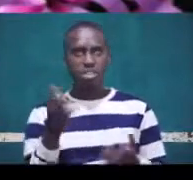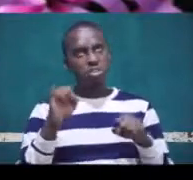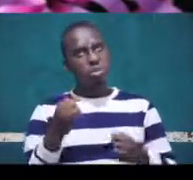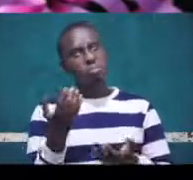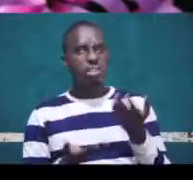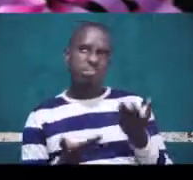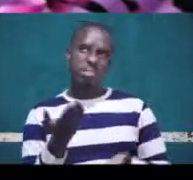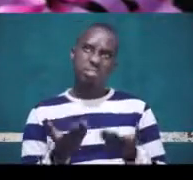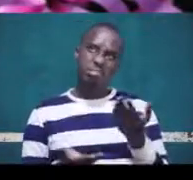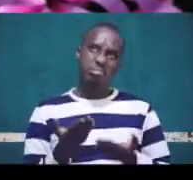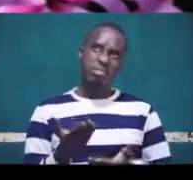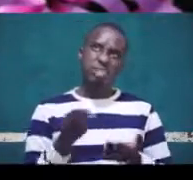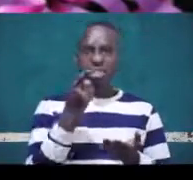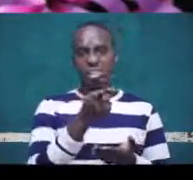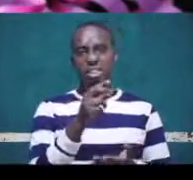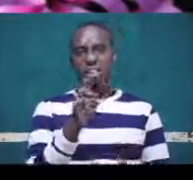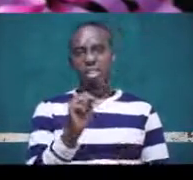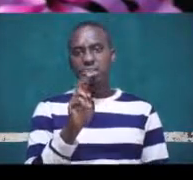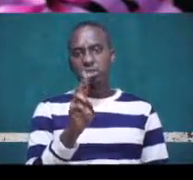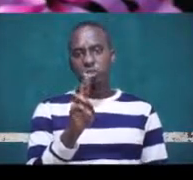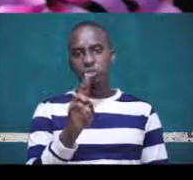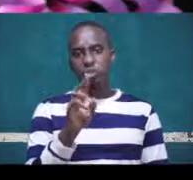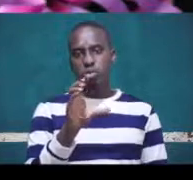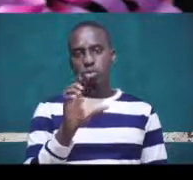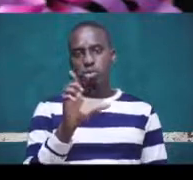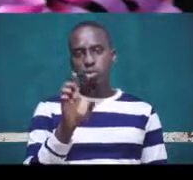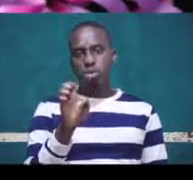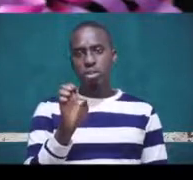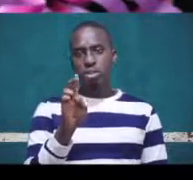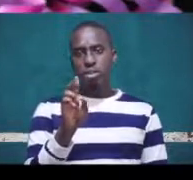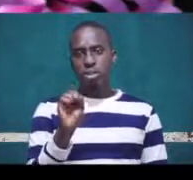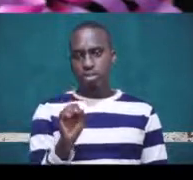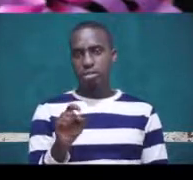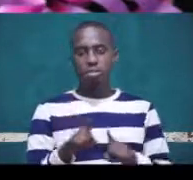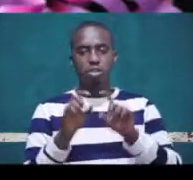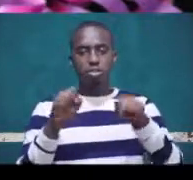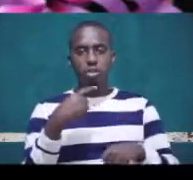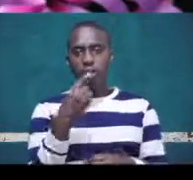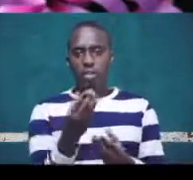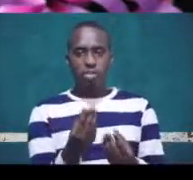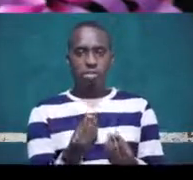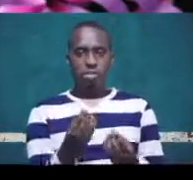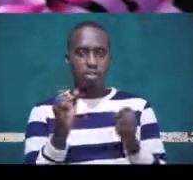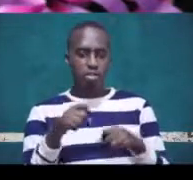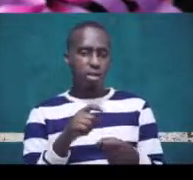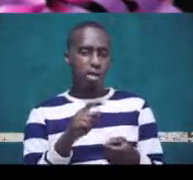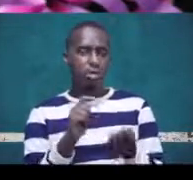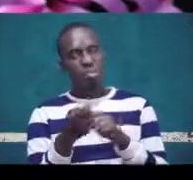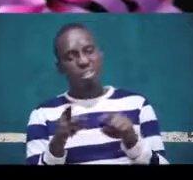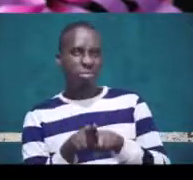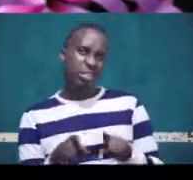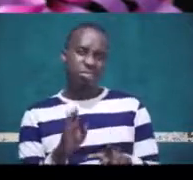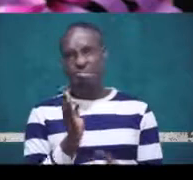maybe, if this is the nucleus and this is the cytoplasm, then I would easily say that this is most likely to be what?